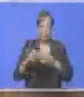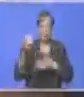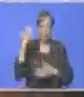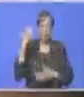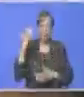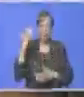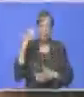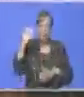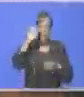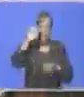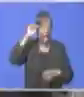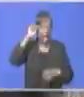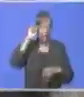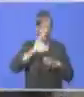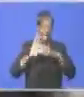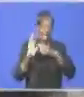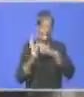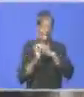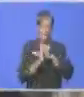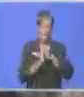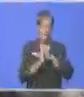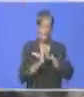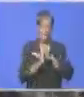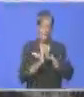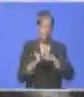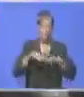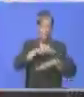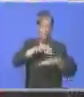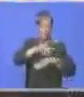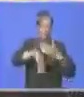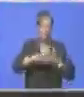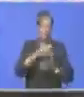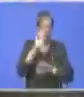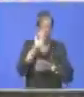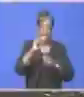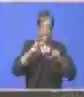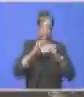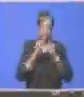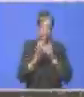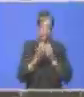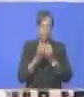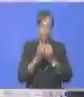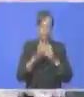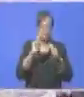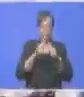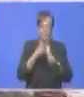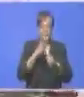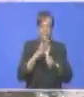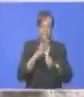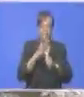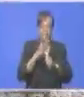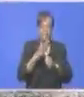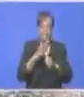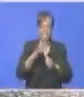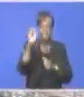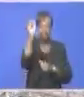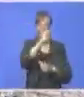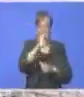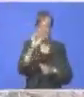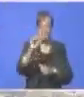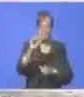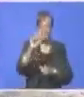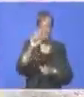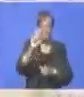Waqi by parade manager Anthony Mortimer. In the overall A category, in first was the South Saxon superstars with